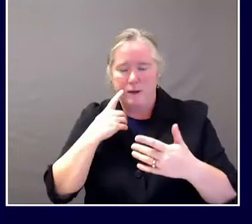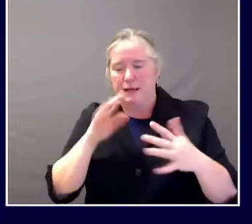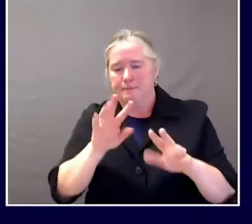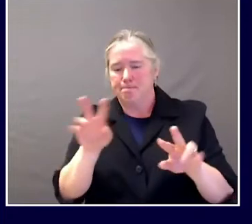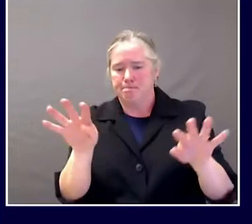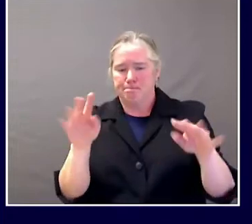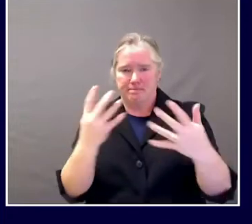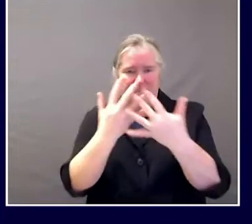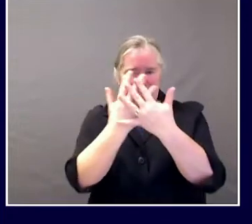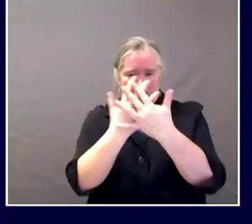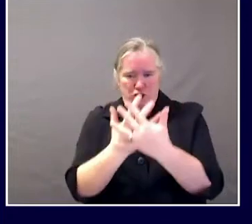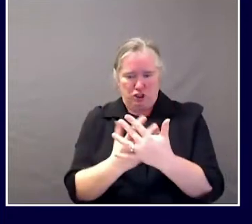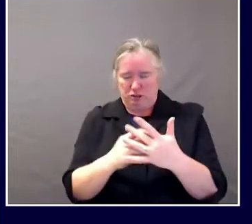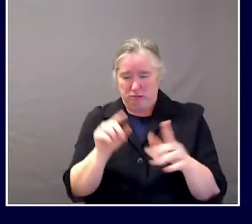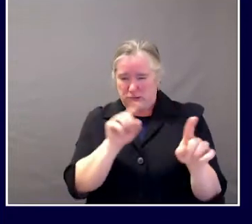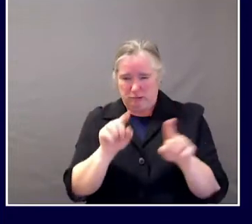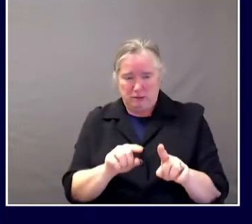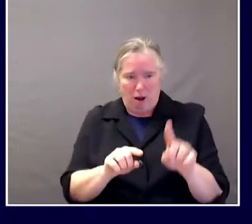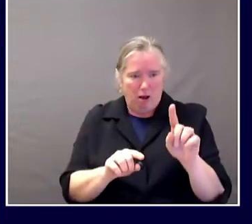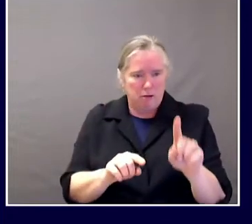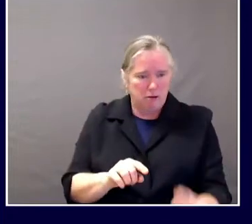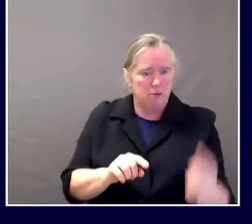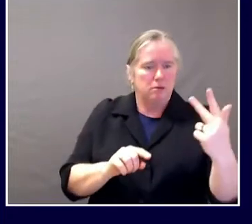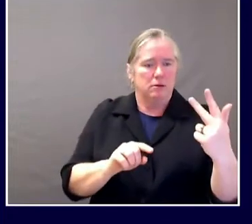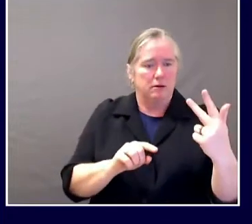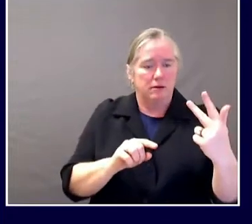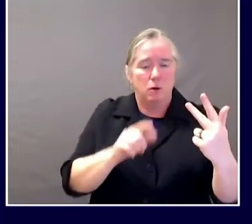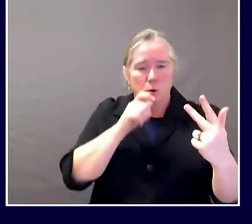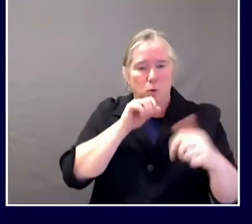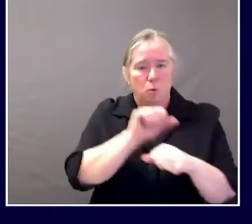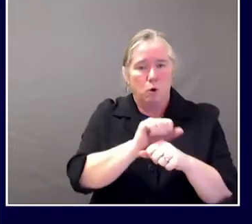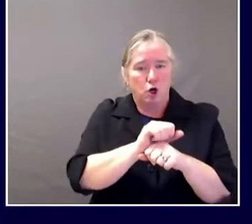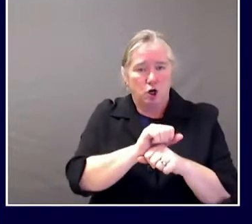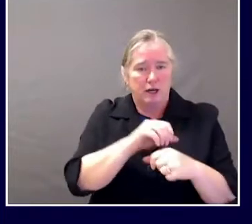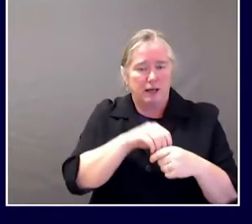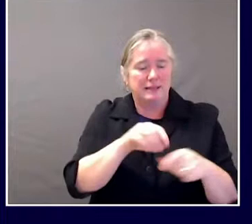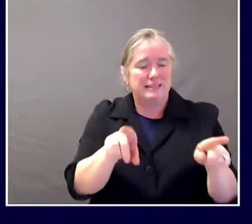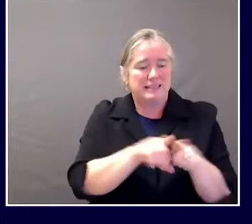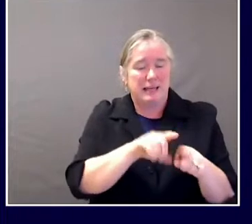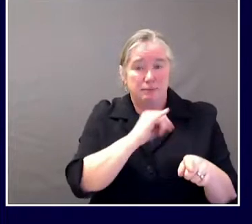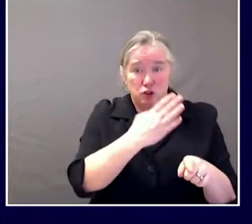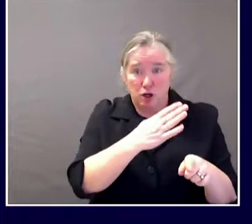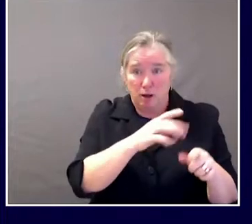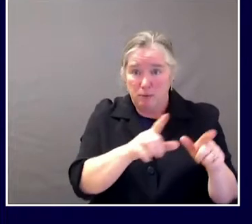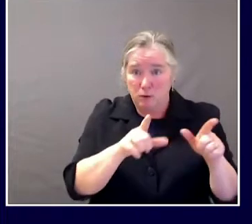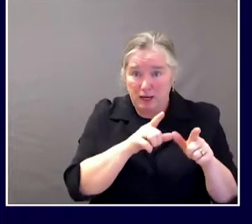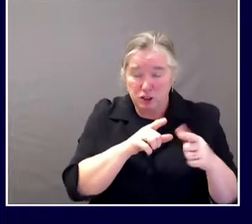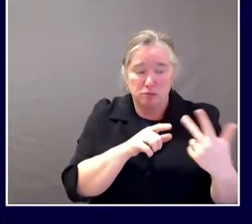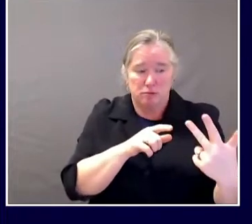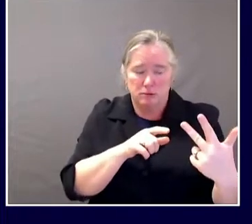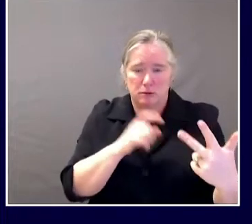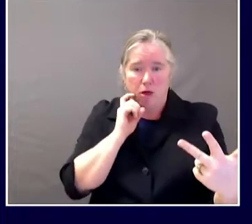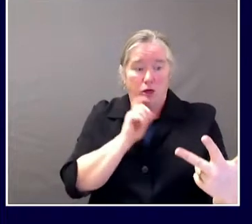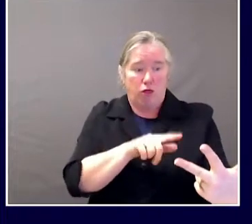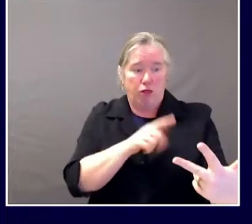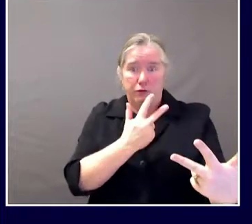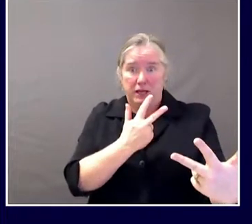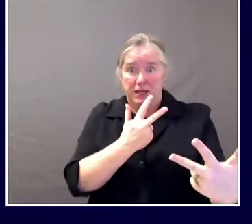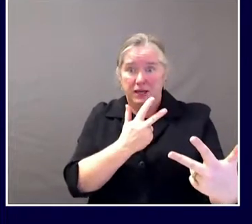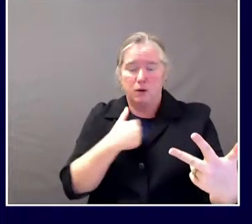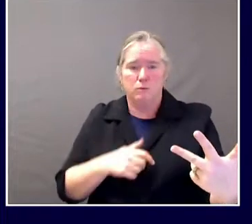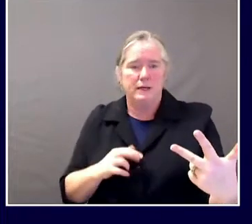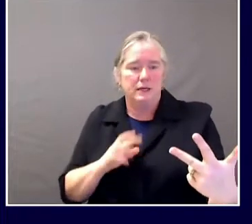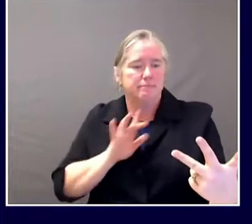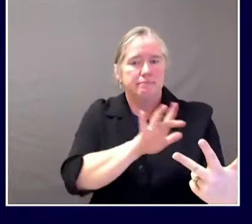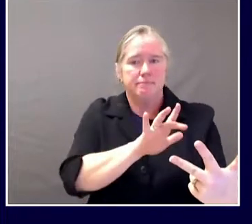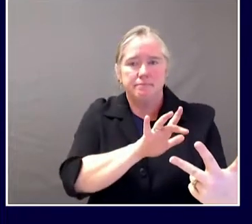there were at least 3 people, employees in the facility, who were positive. That allowed us to jump on the situation before those employees